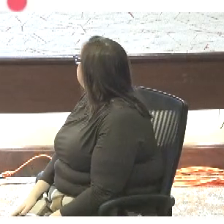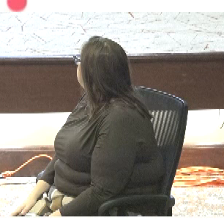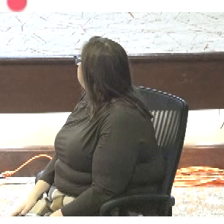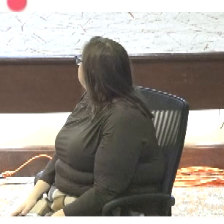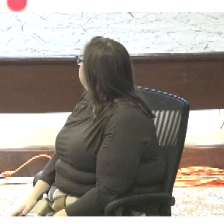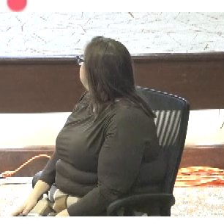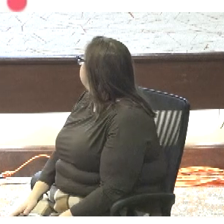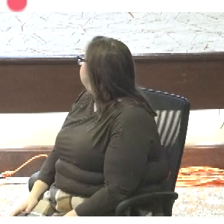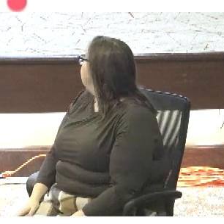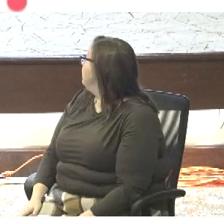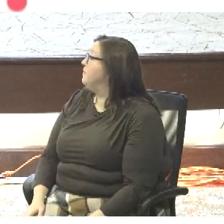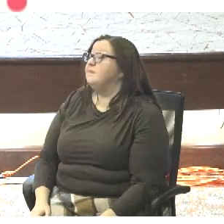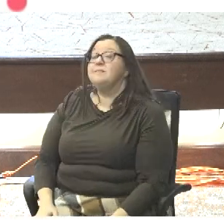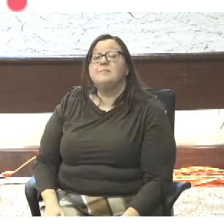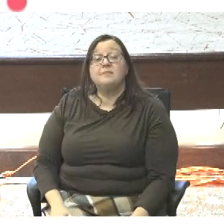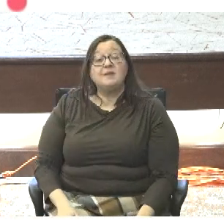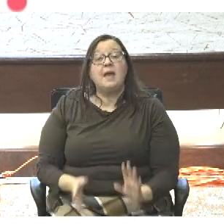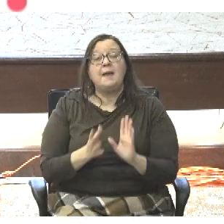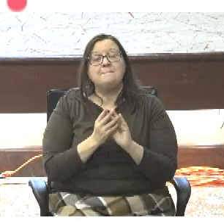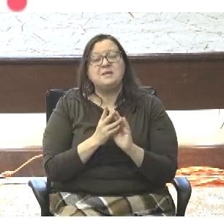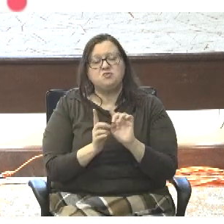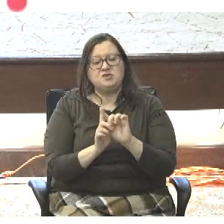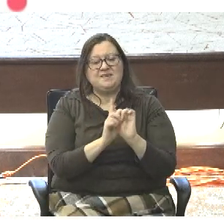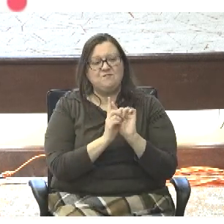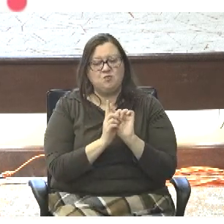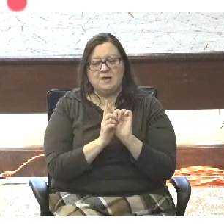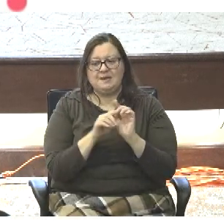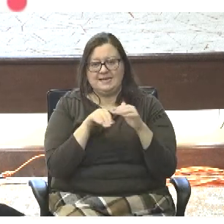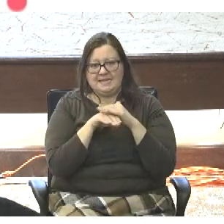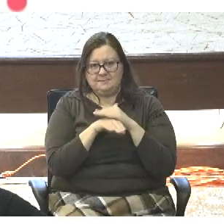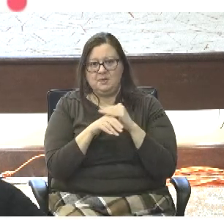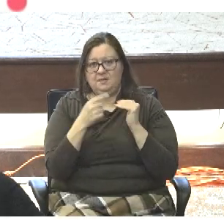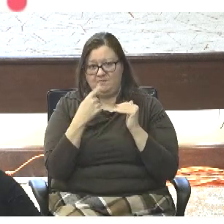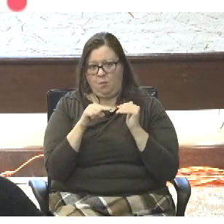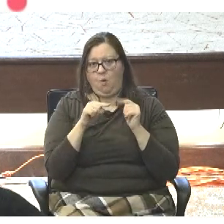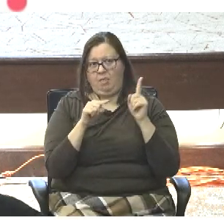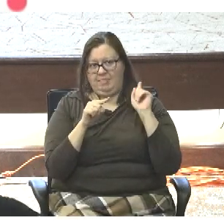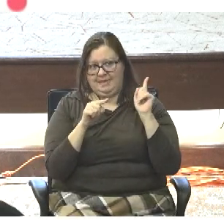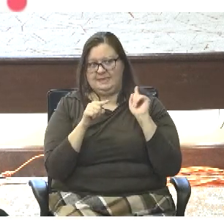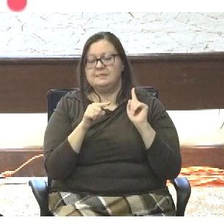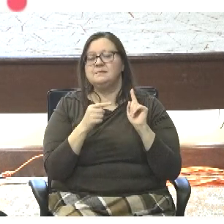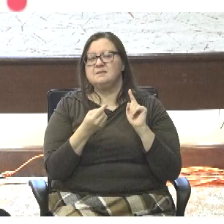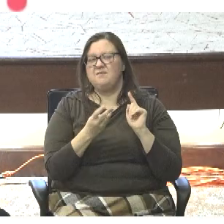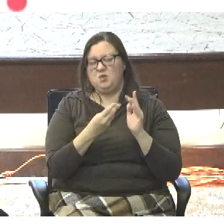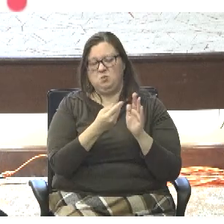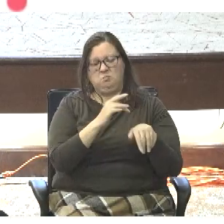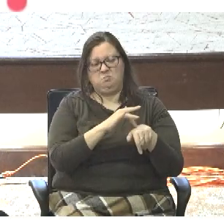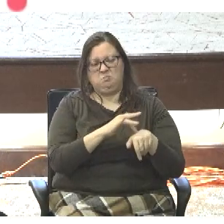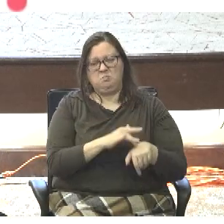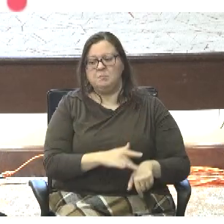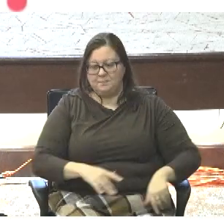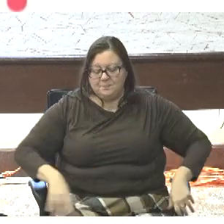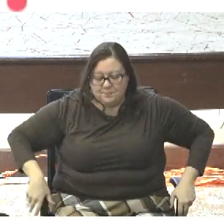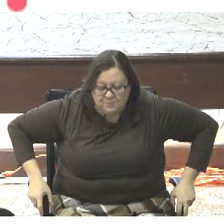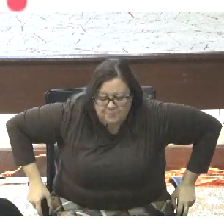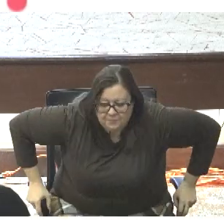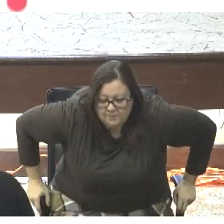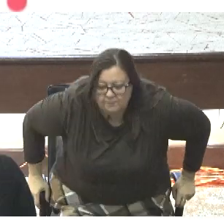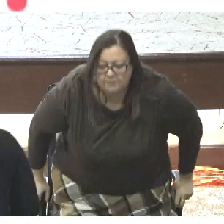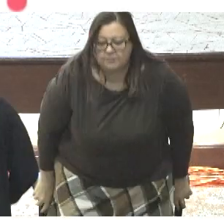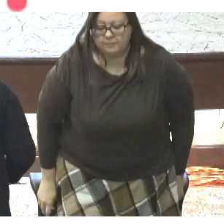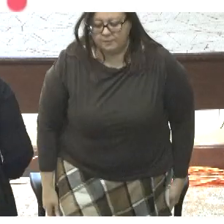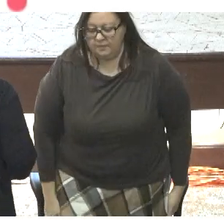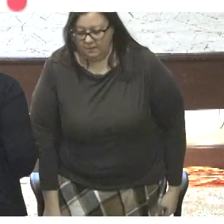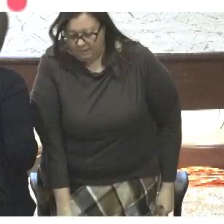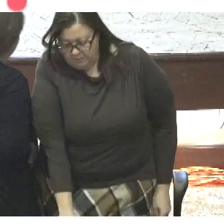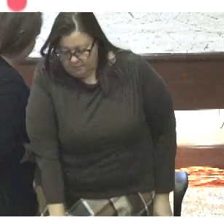I mentioned about all these different features and only touching on a couple, but to give an example, right now when we start looking